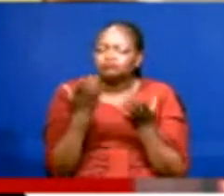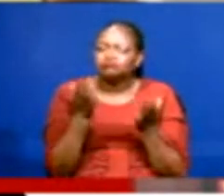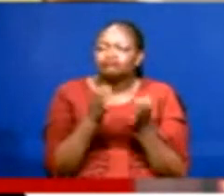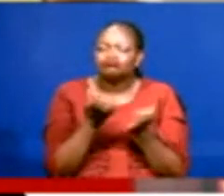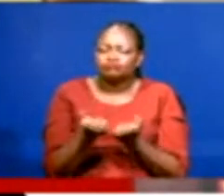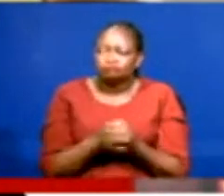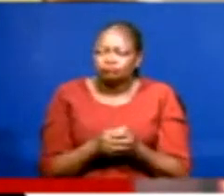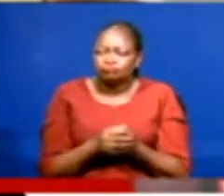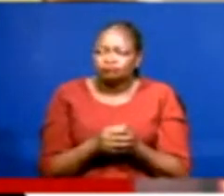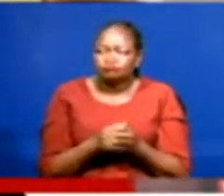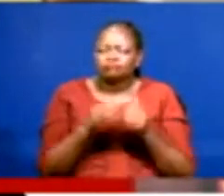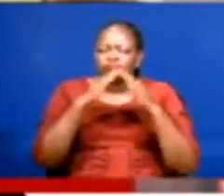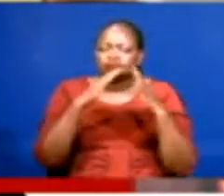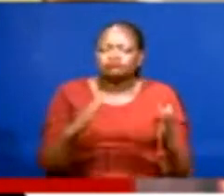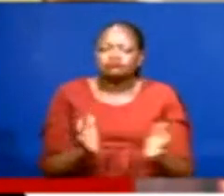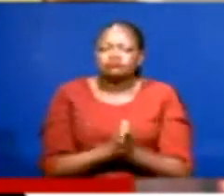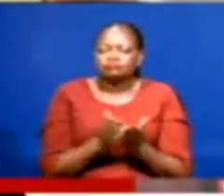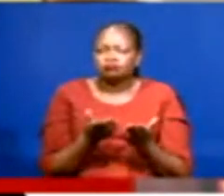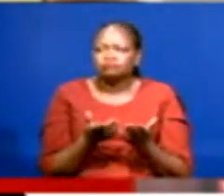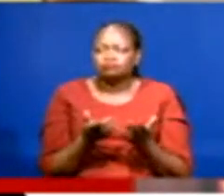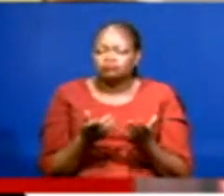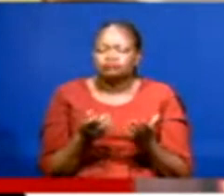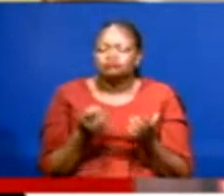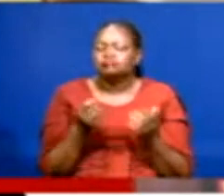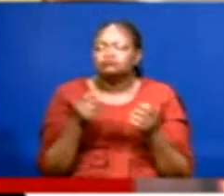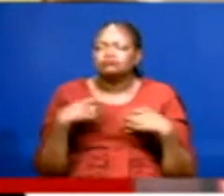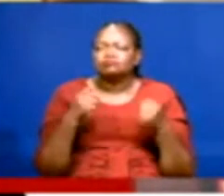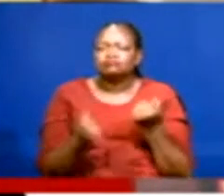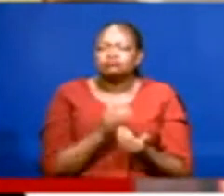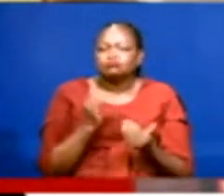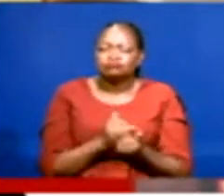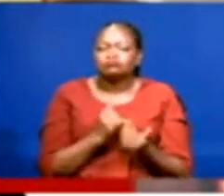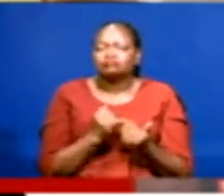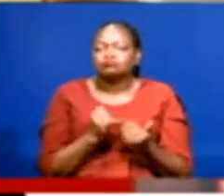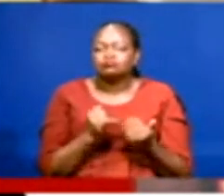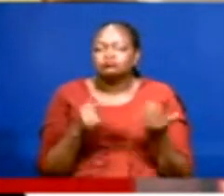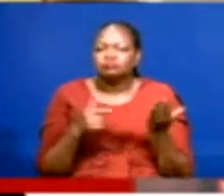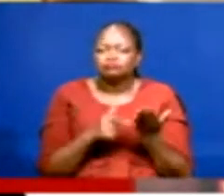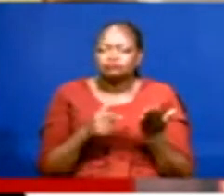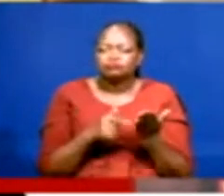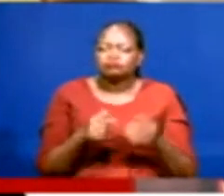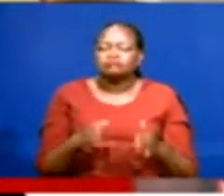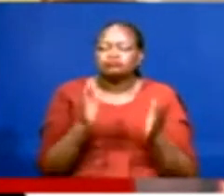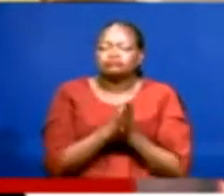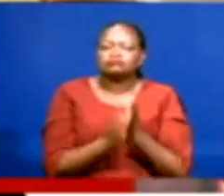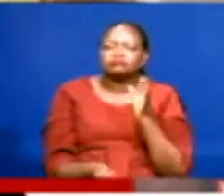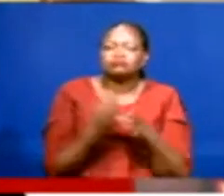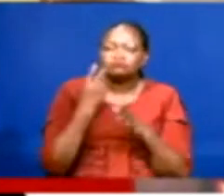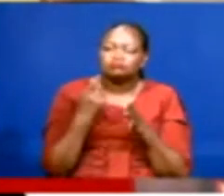enterprise, housing and settlement, healthcare, digital superhighway, and creative industry.